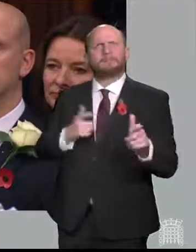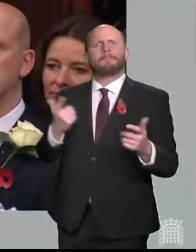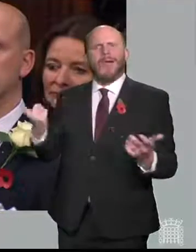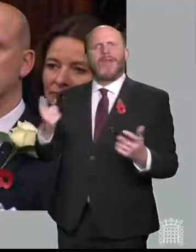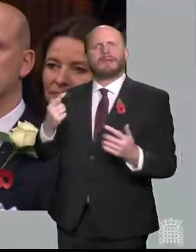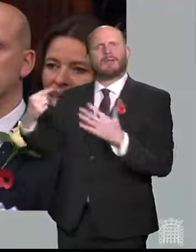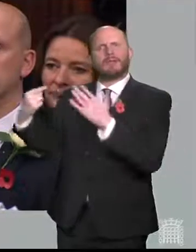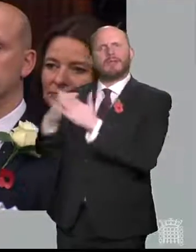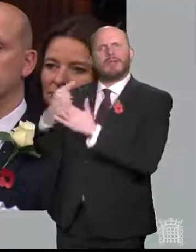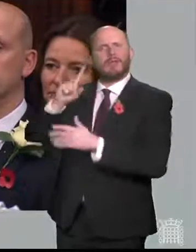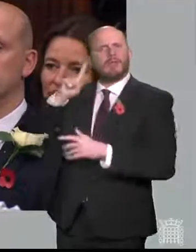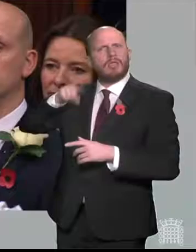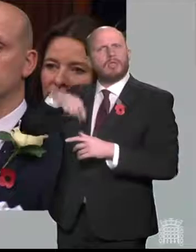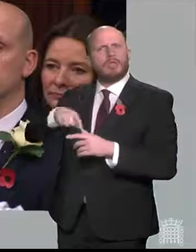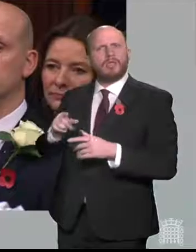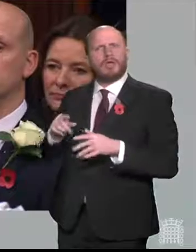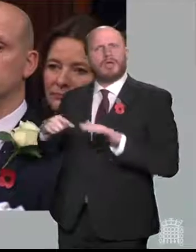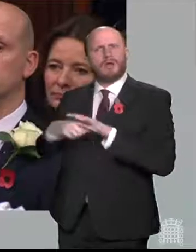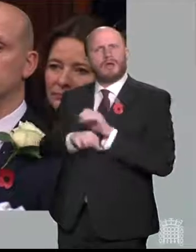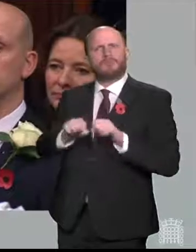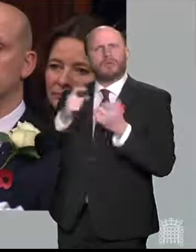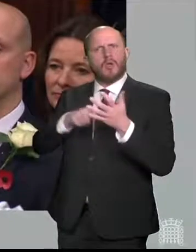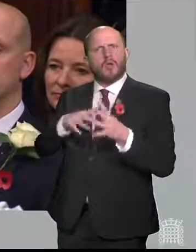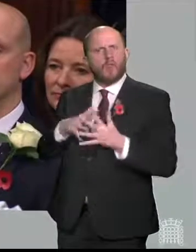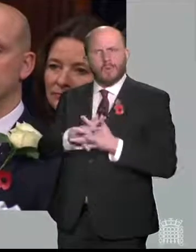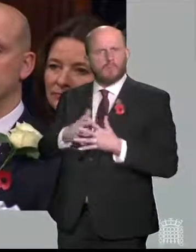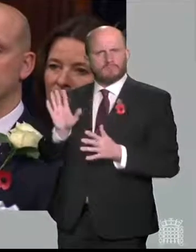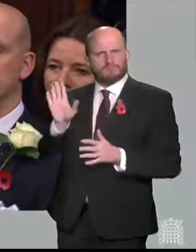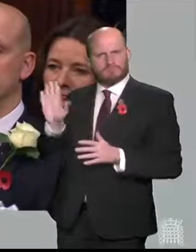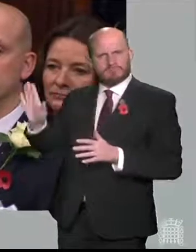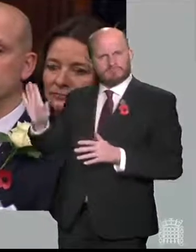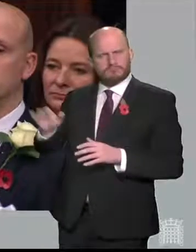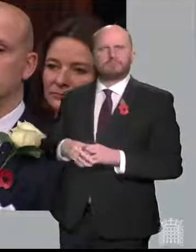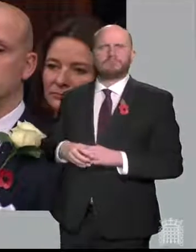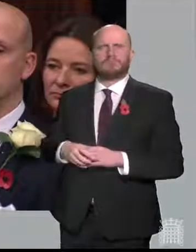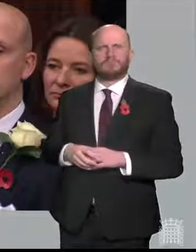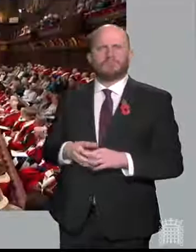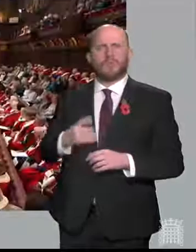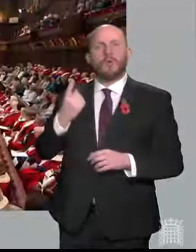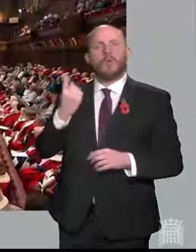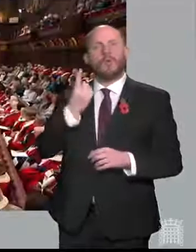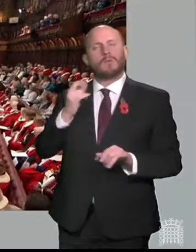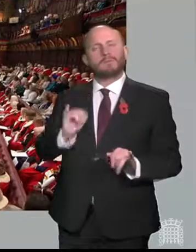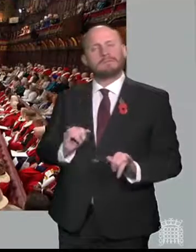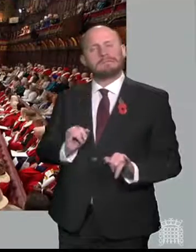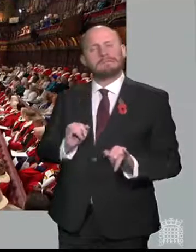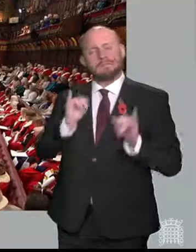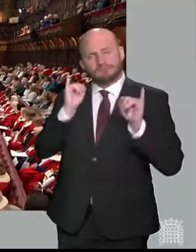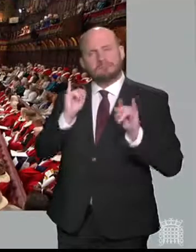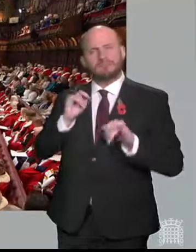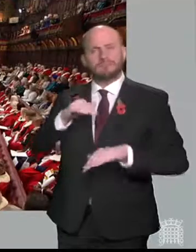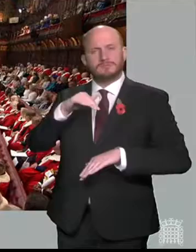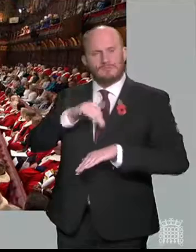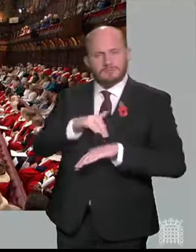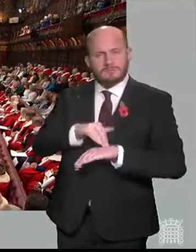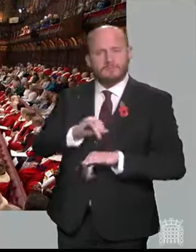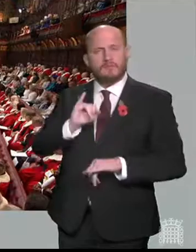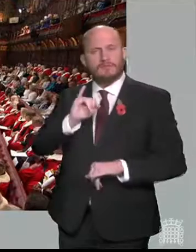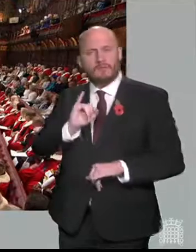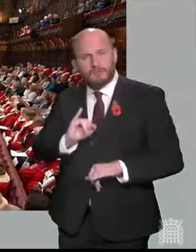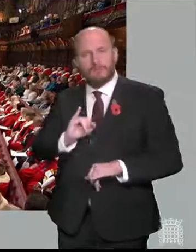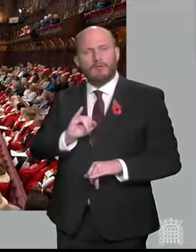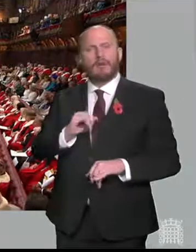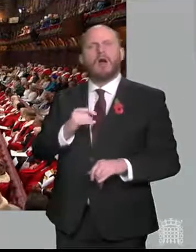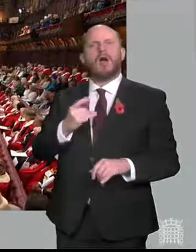A bill will be brought forward to ensure tougher sentences for the most serious offenders and increase the confidence